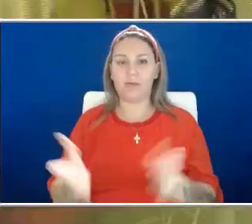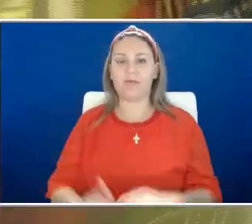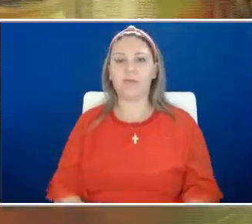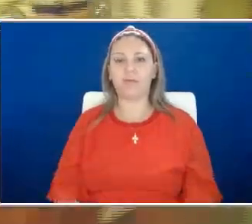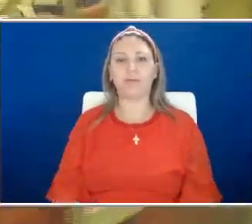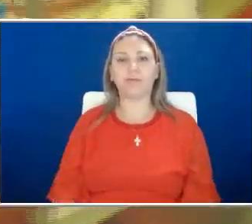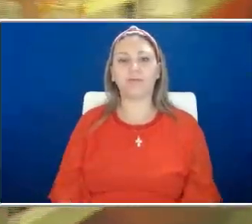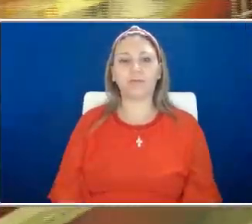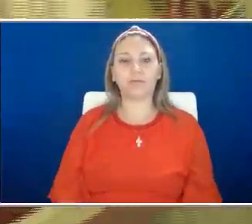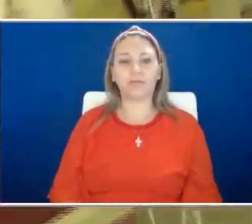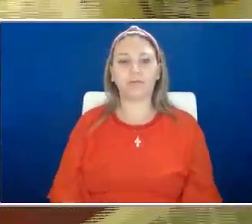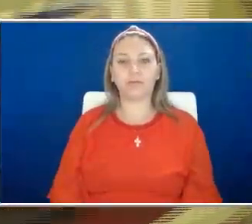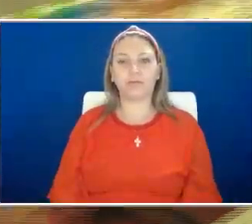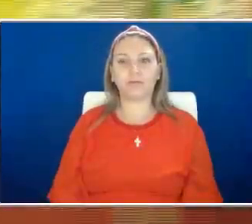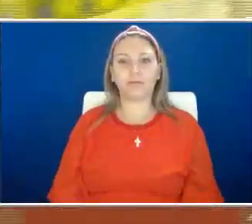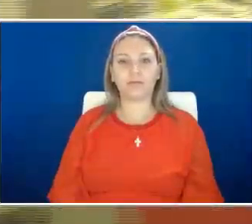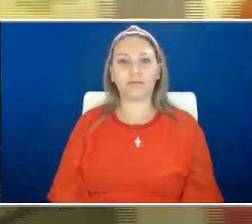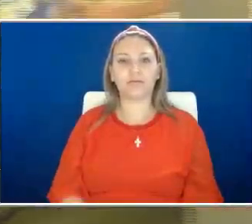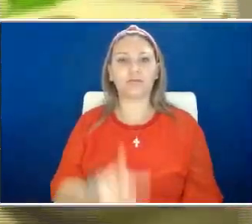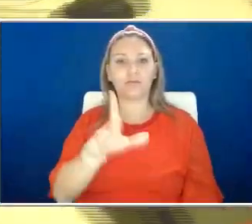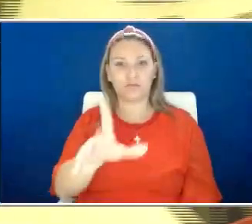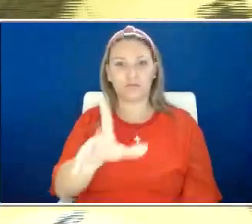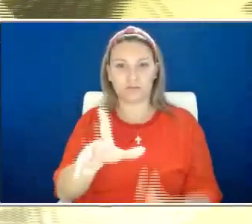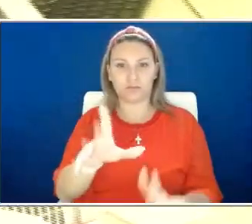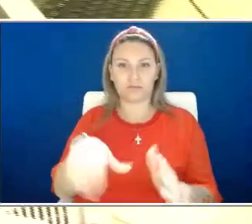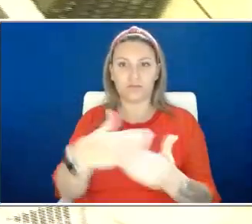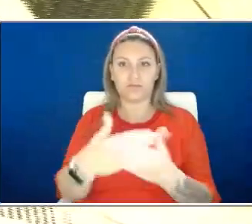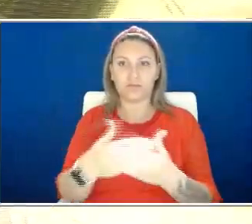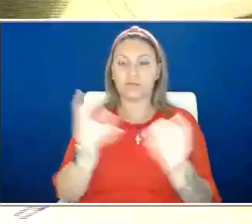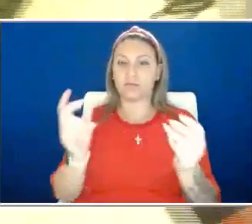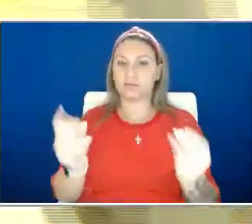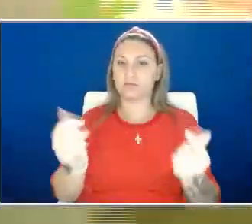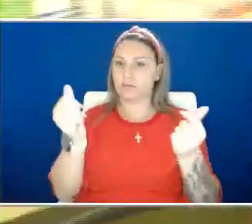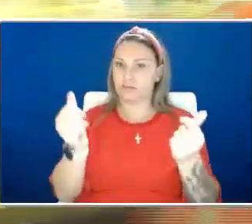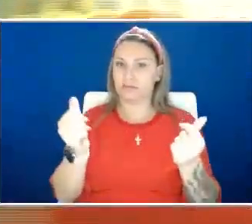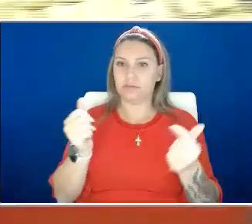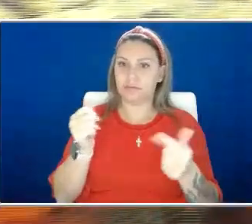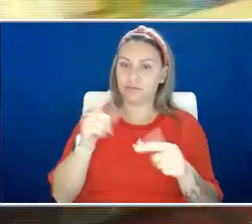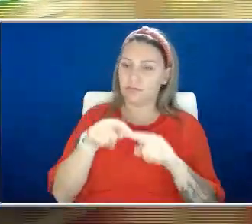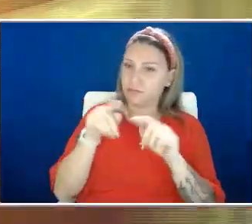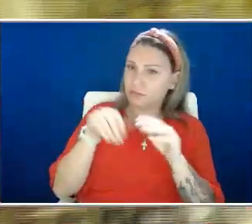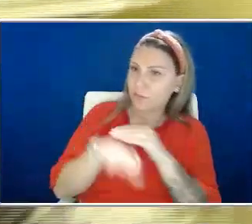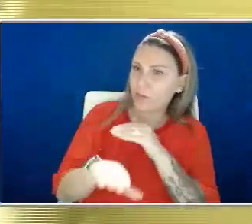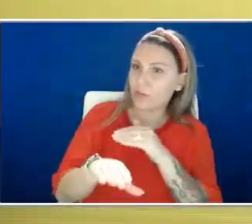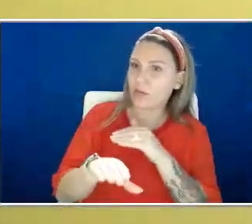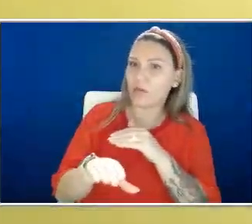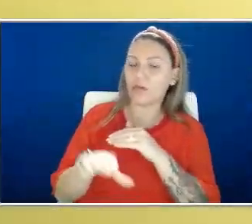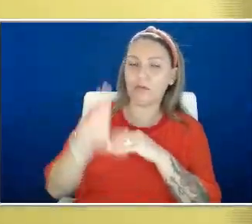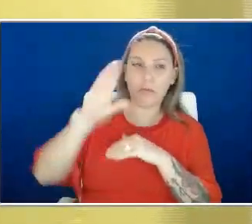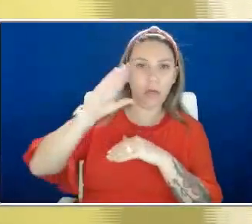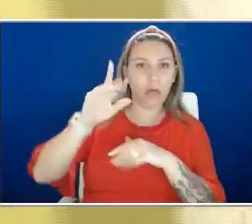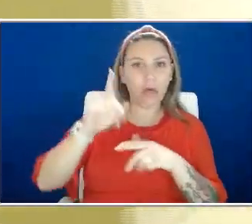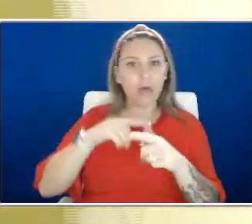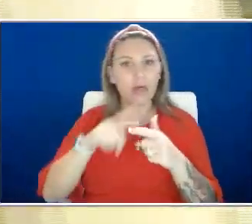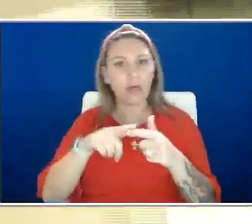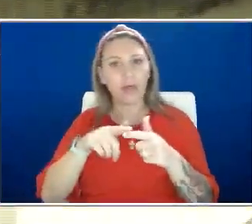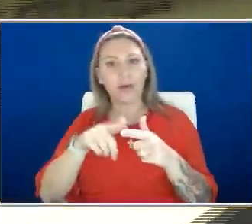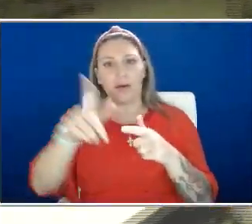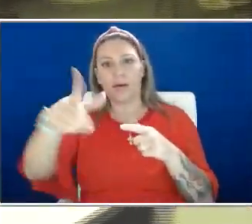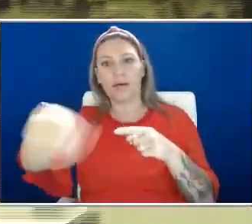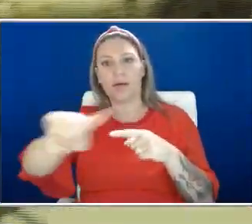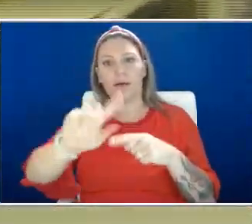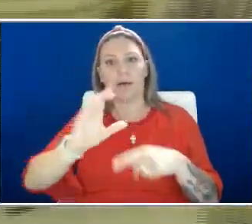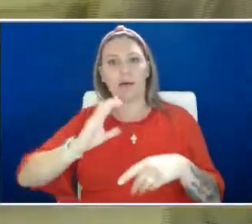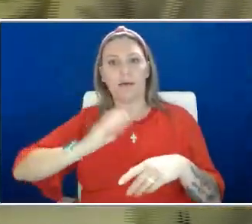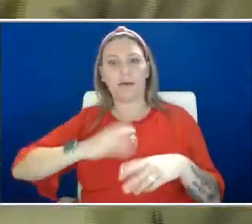You're greeted immediately when you come in, and then this is our shop. We